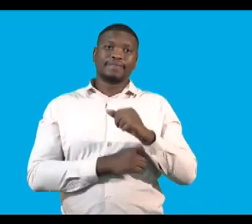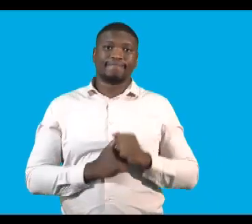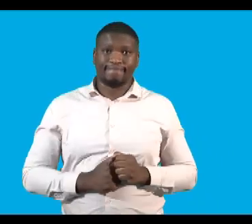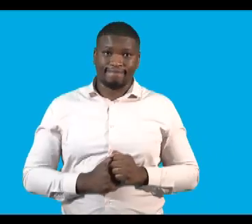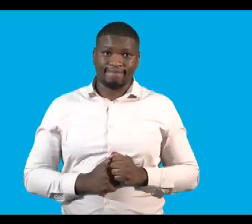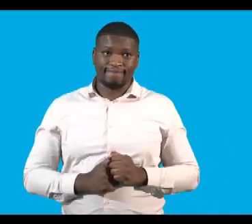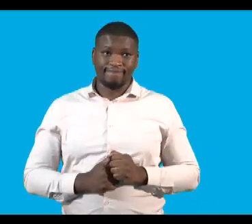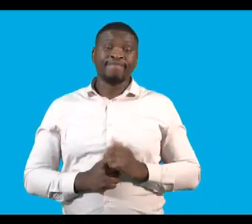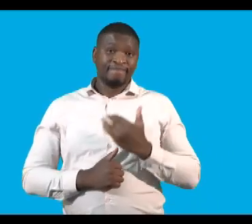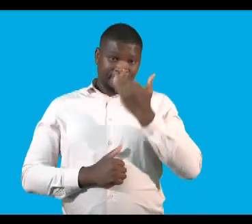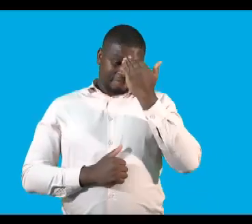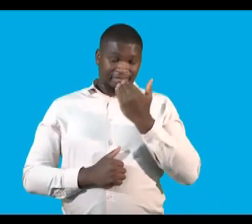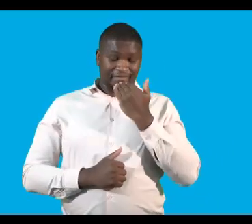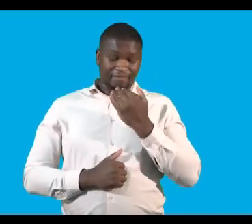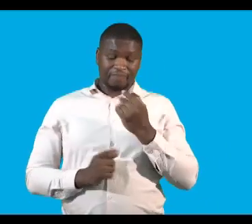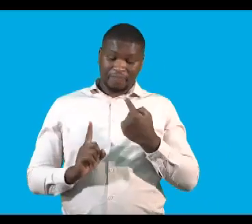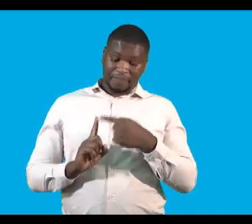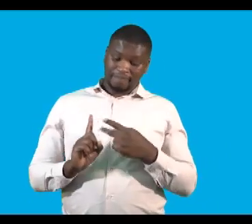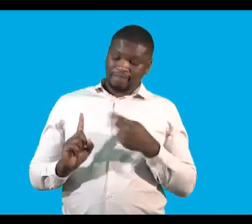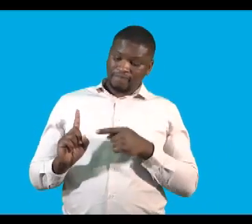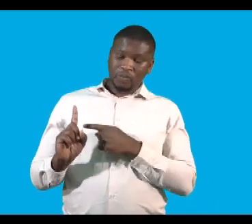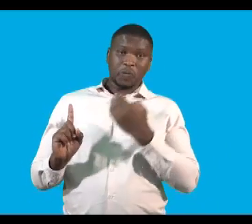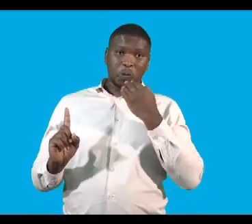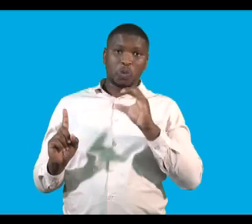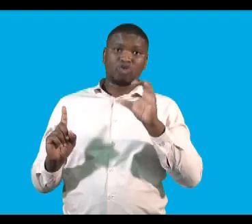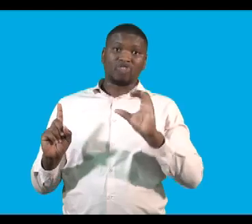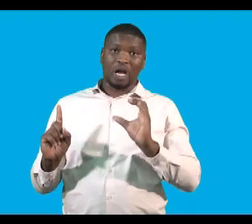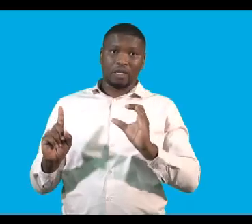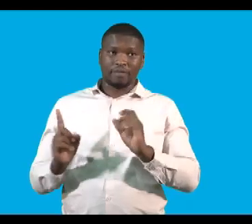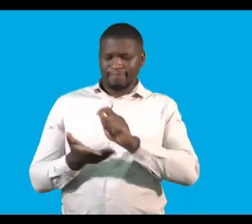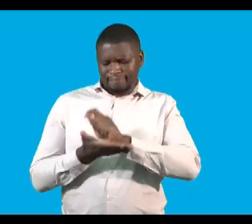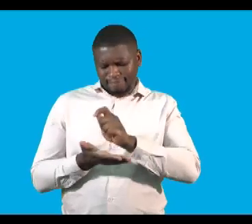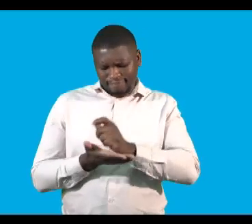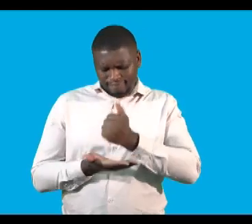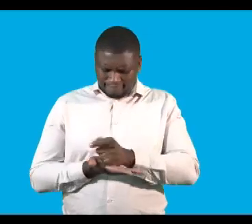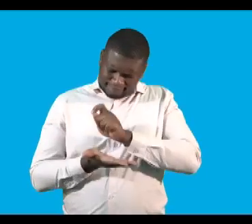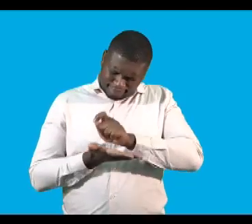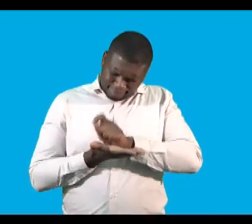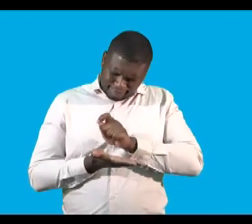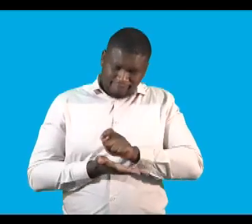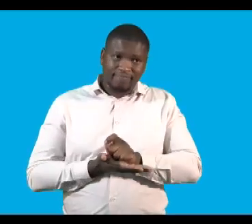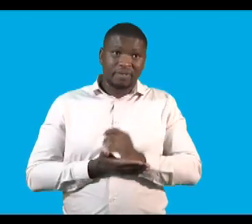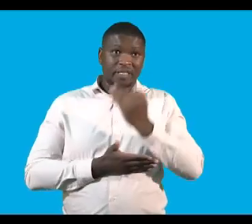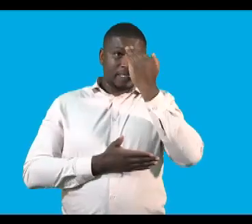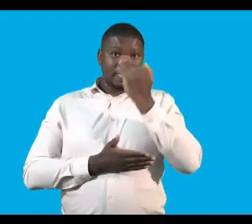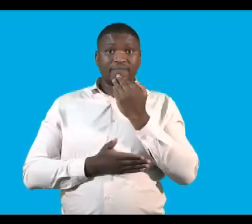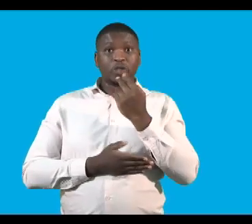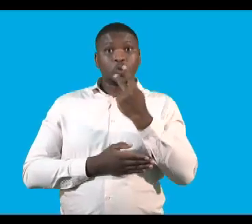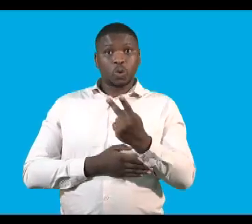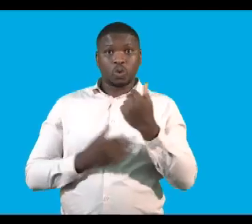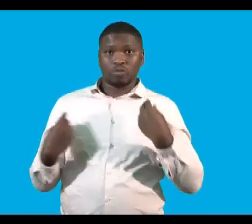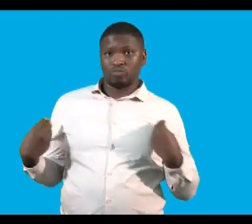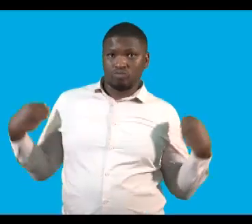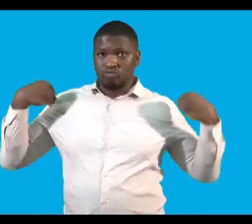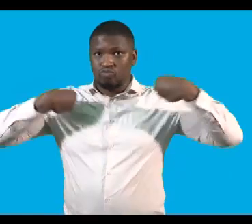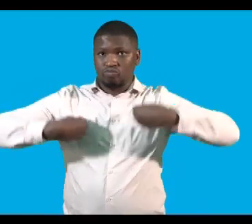we see Charlie Brown sitting at a desk writing something. In frame 2, you can see him putting on his jacket or his